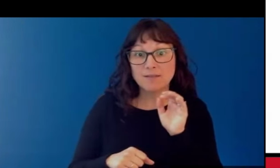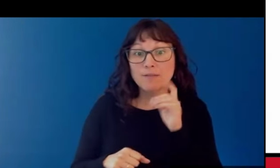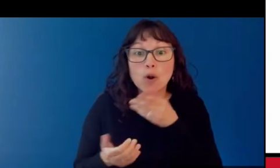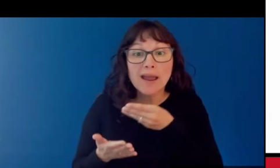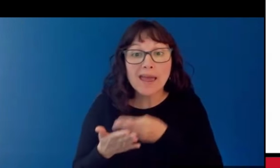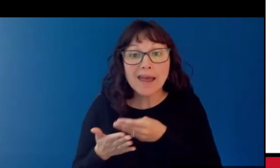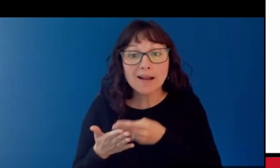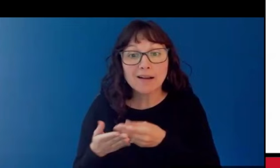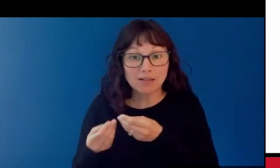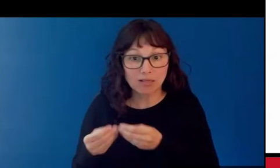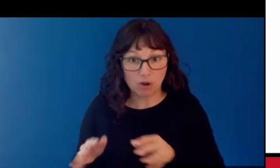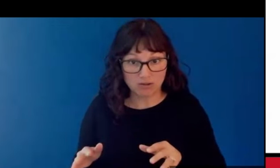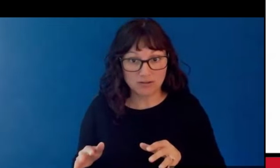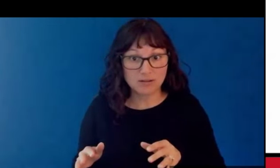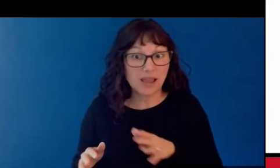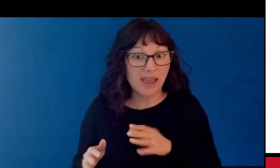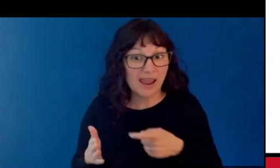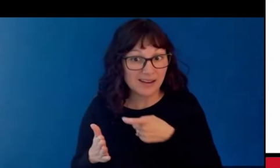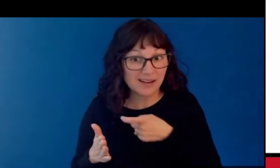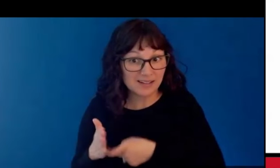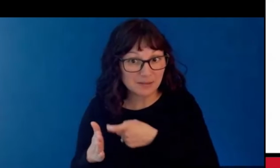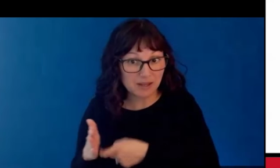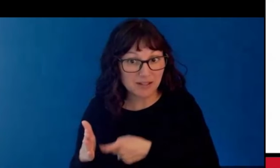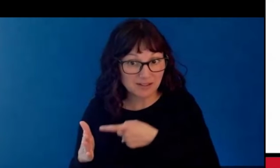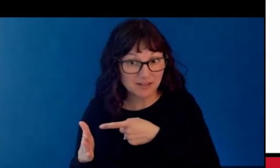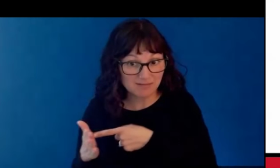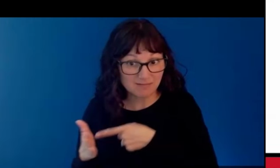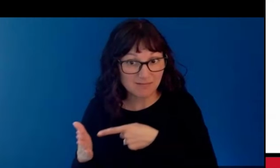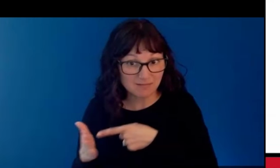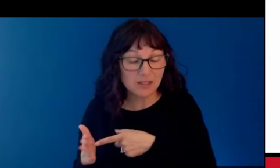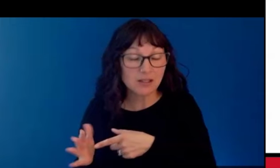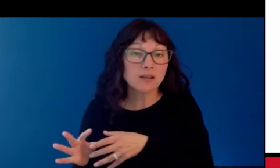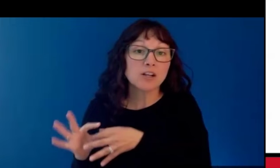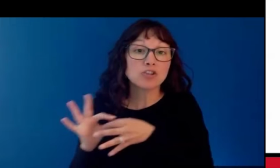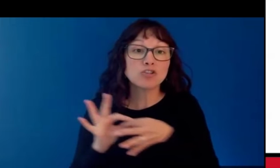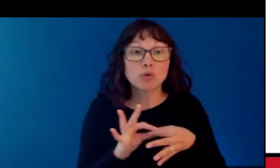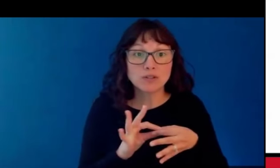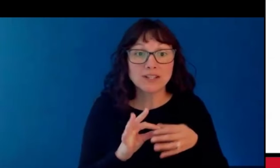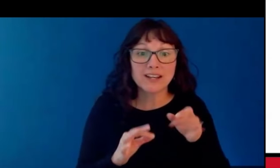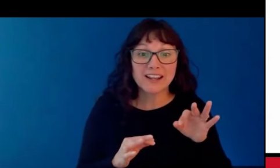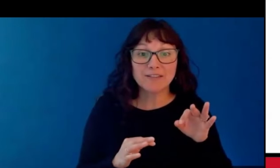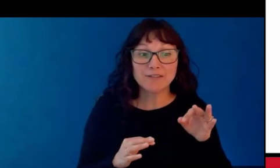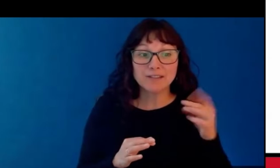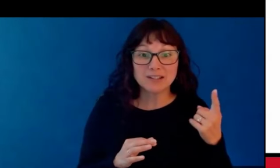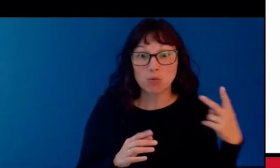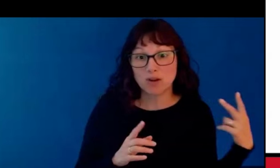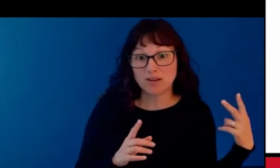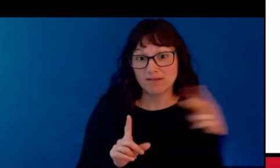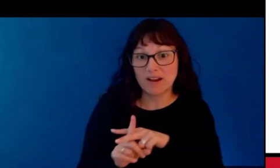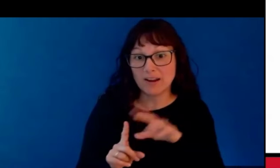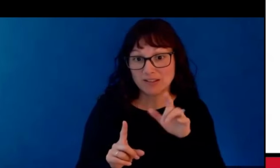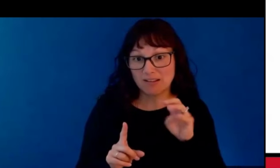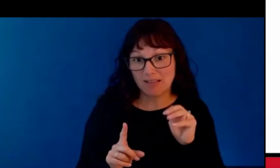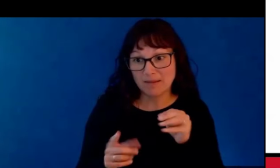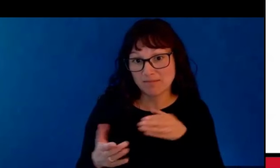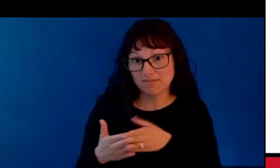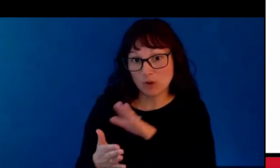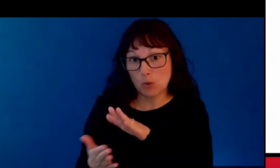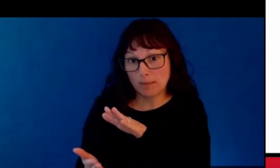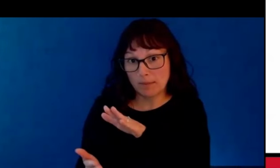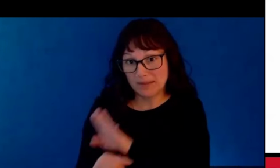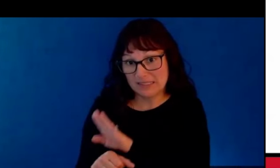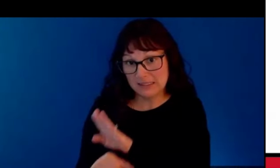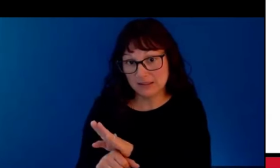loss and expense associated with claims filed against your business for bodily